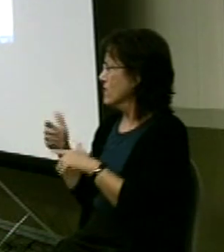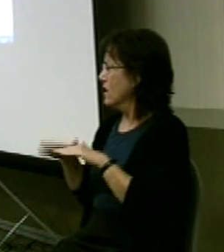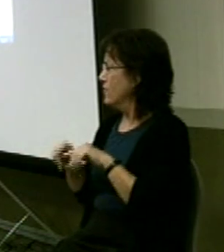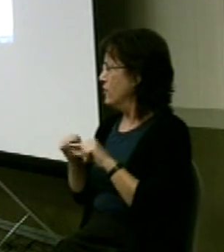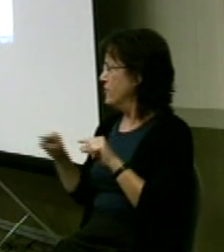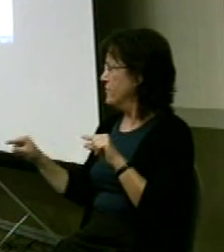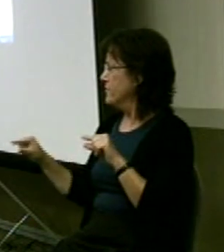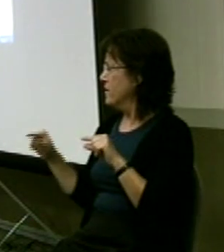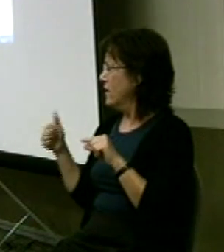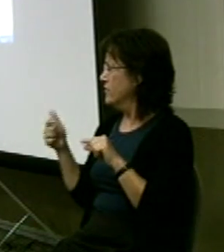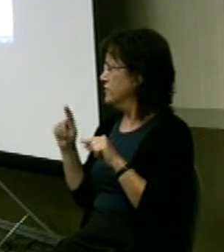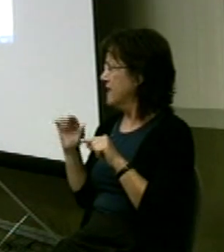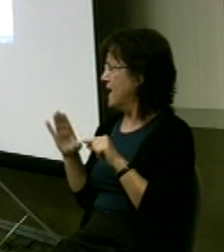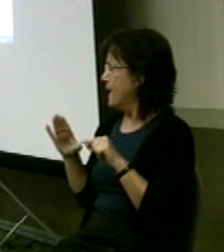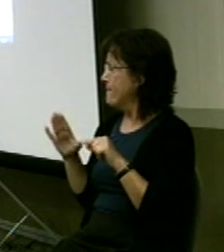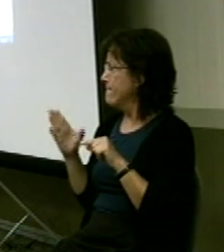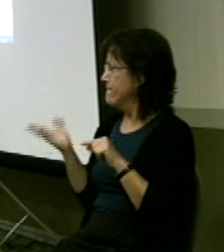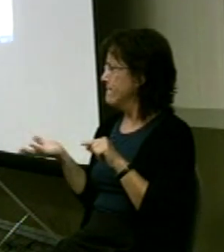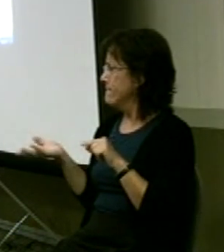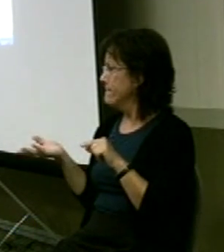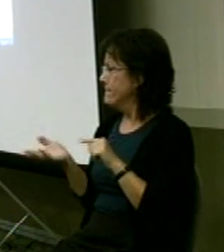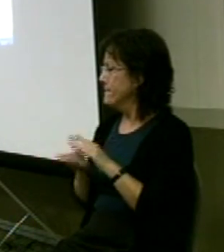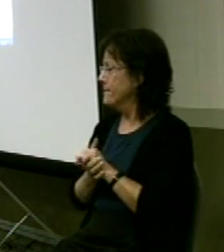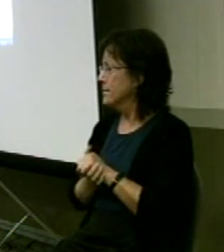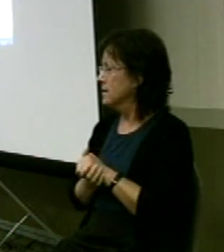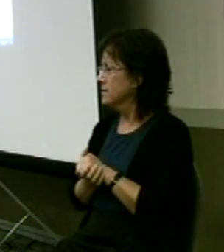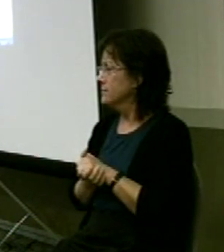at the bottom? Did you have...